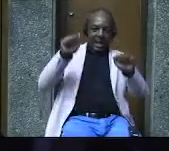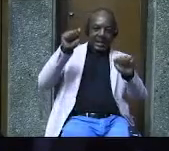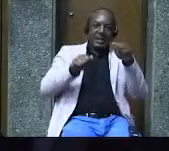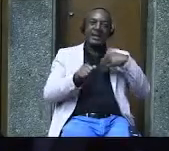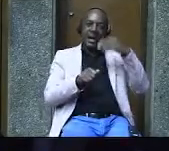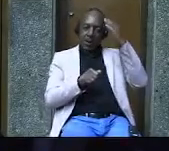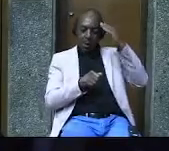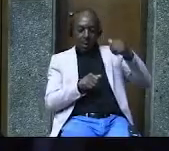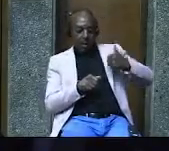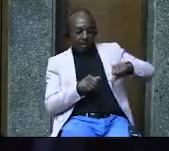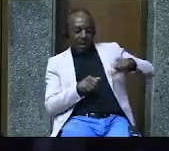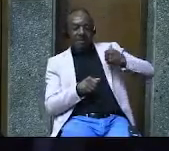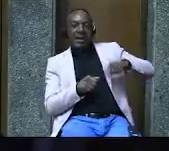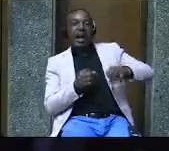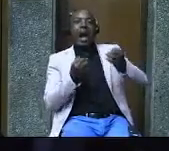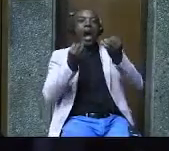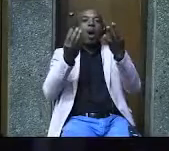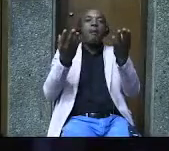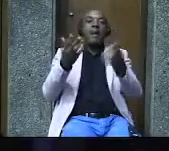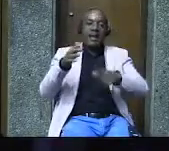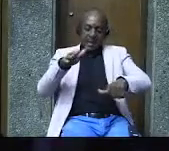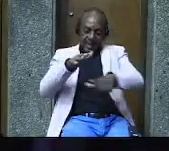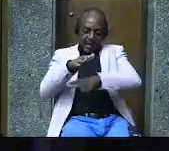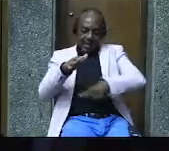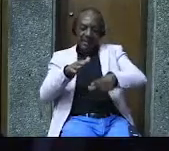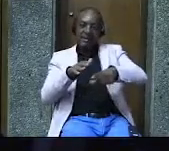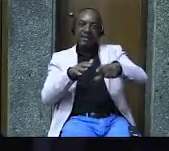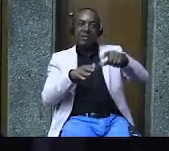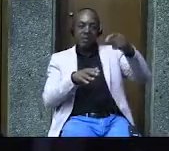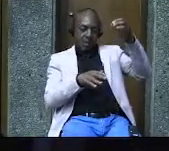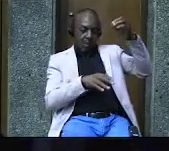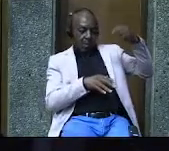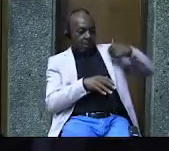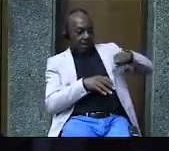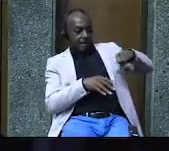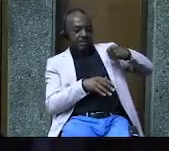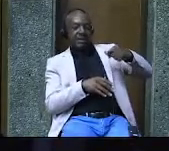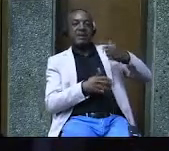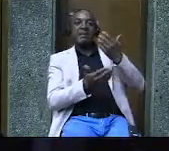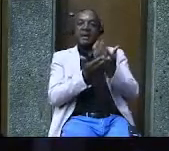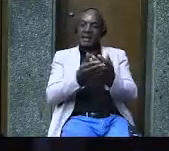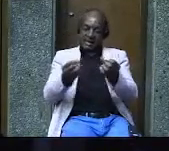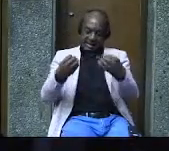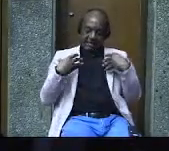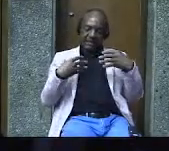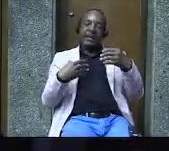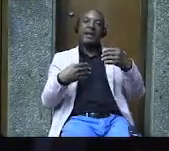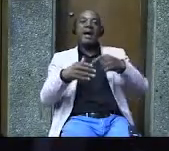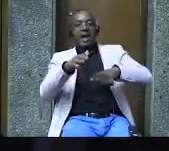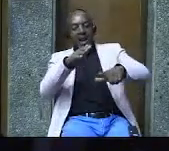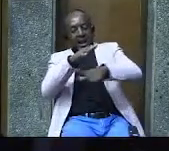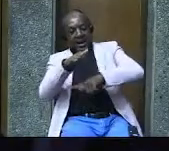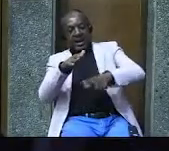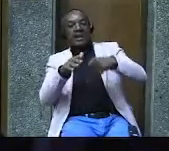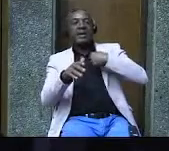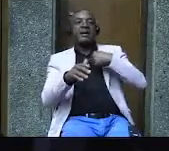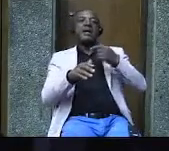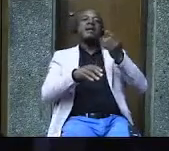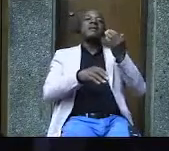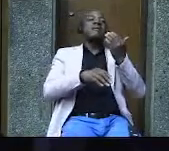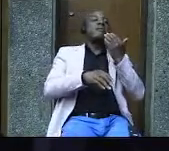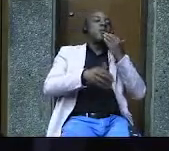le land e kae so that a gone re abela land re le di communities because re a sebetsa ka ra di